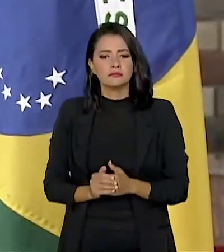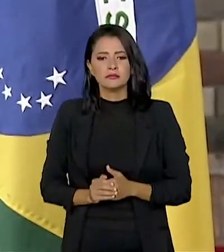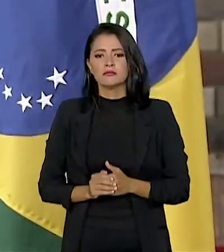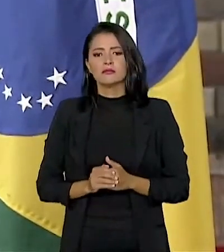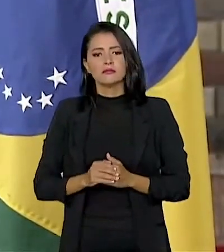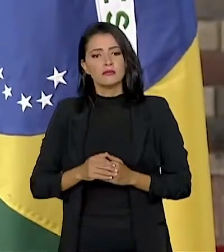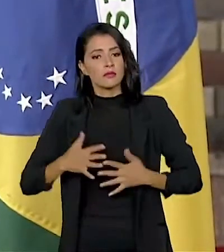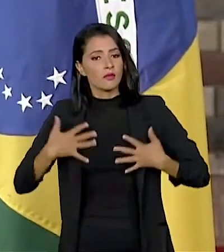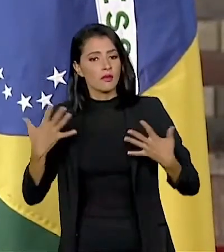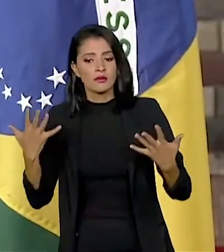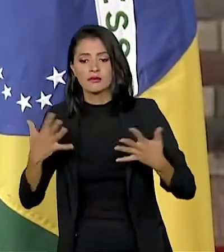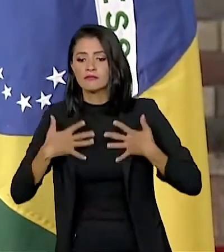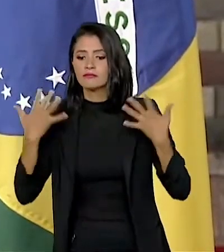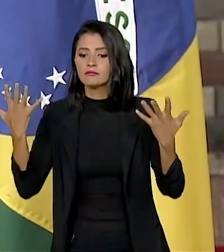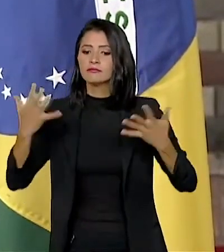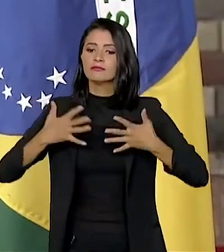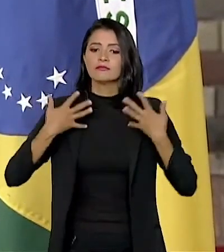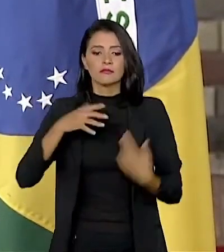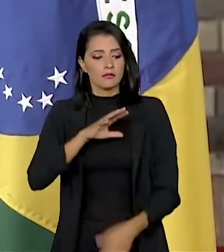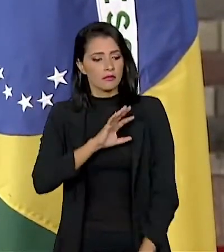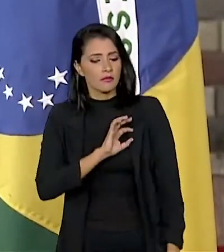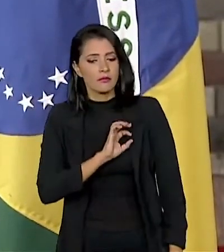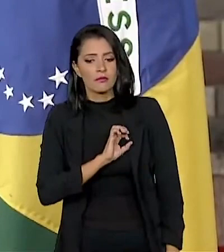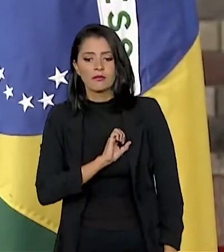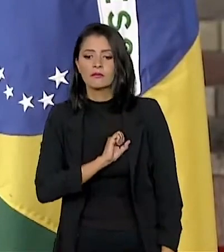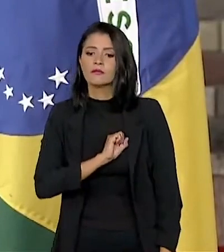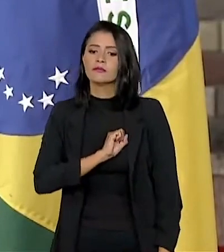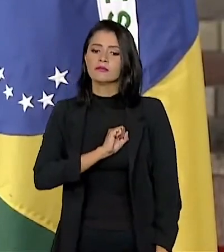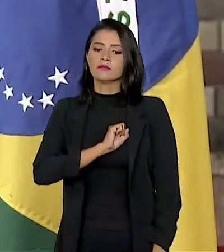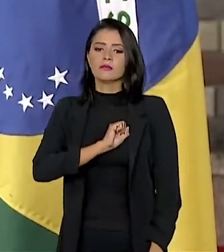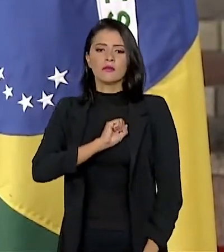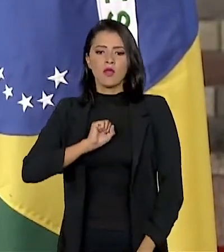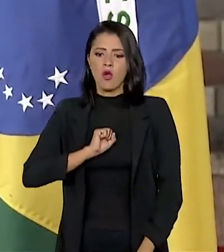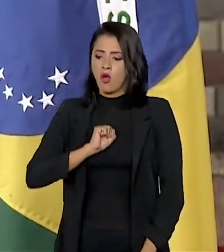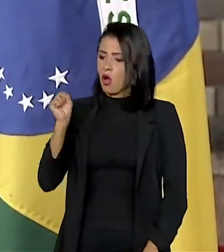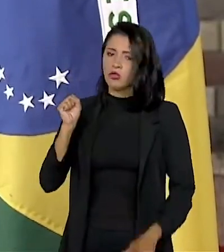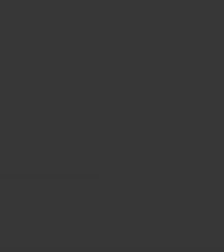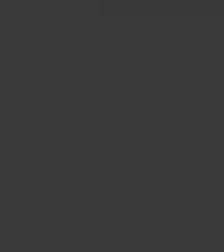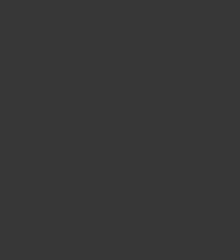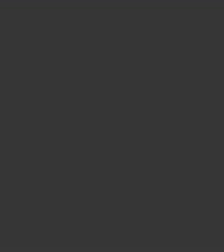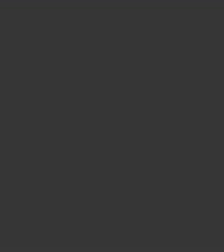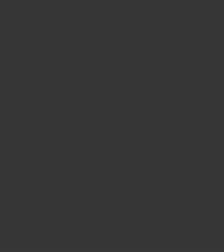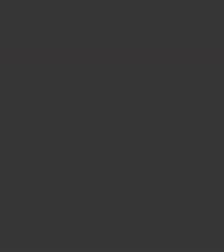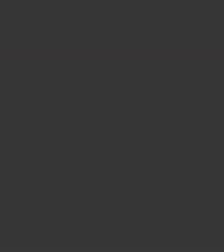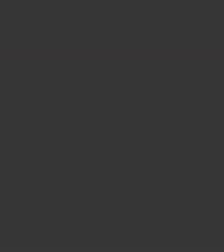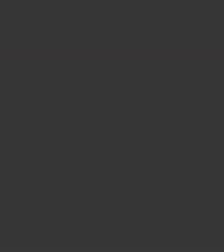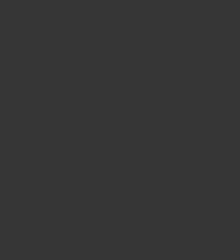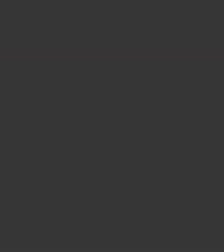alegria, in joy, em amor, in love, e não em ódio, and not in hatred.